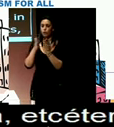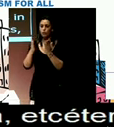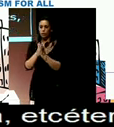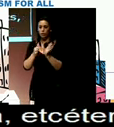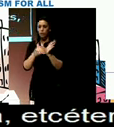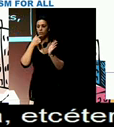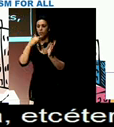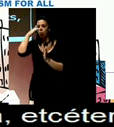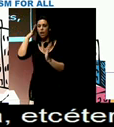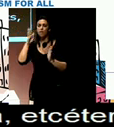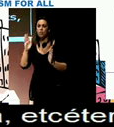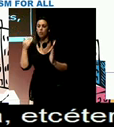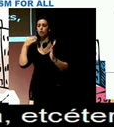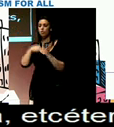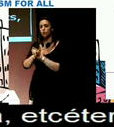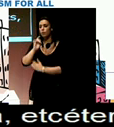We have